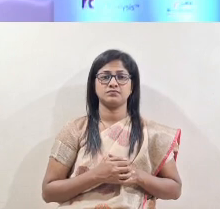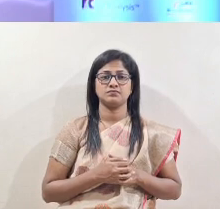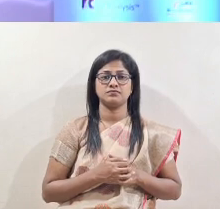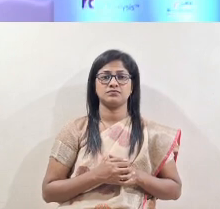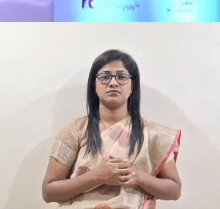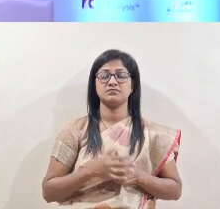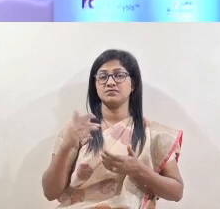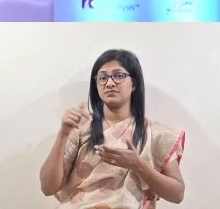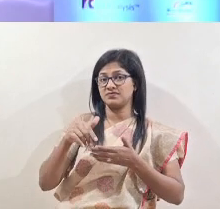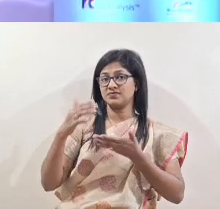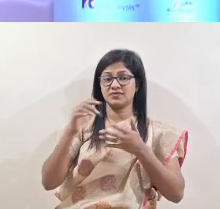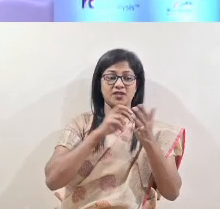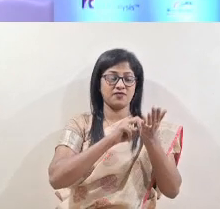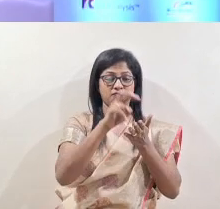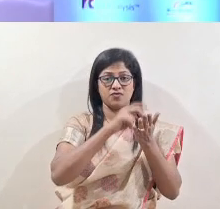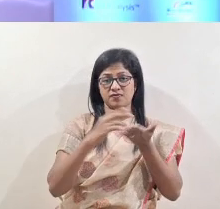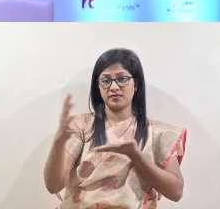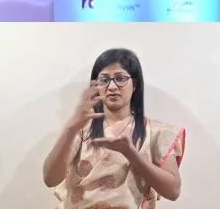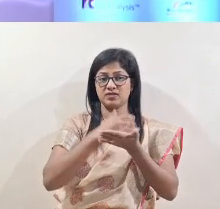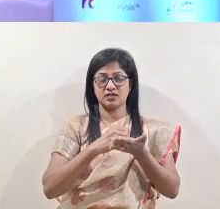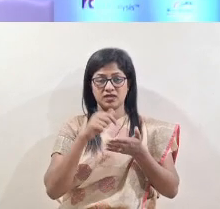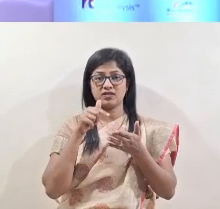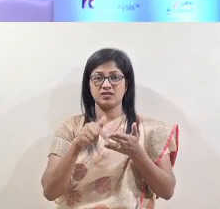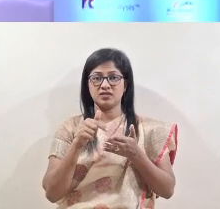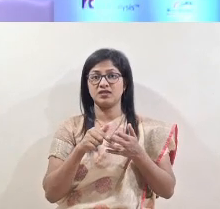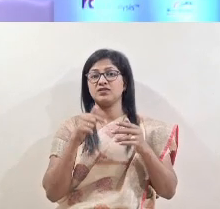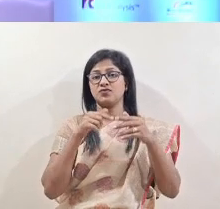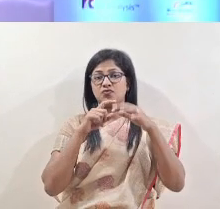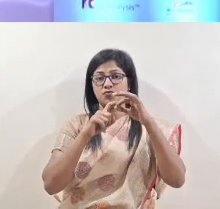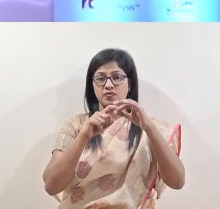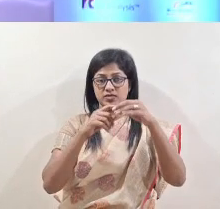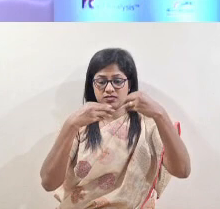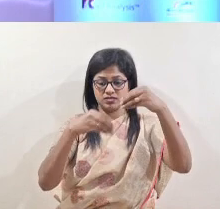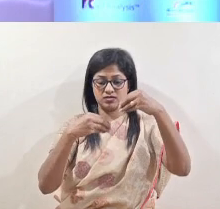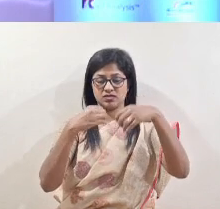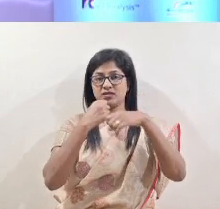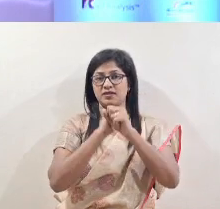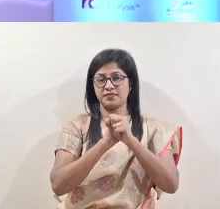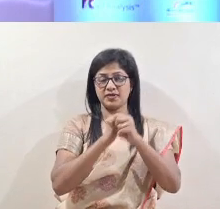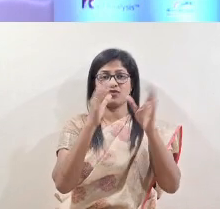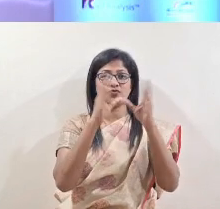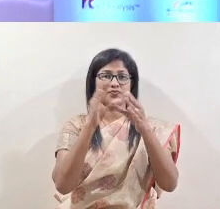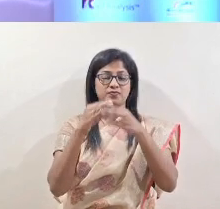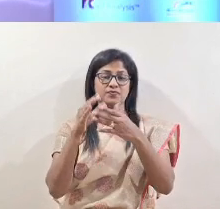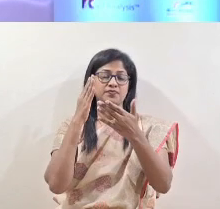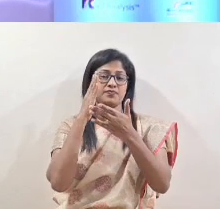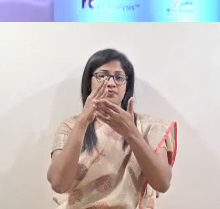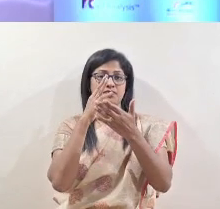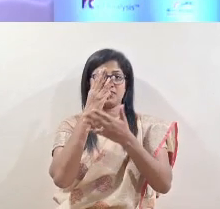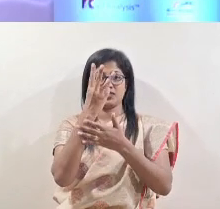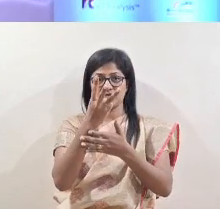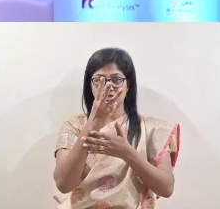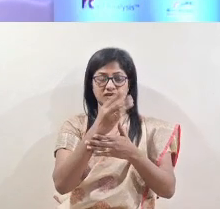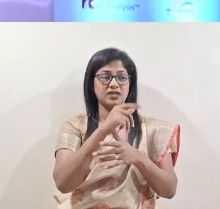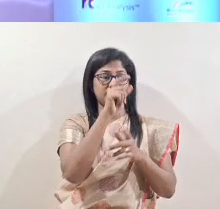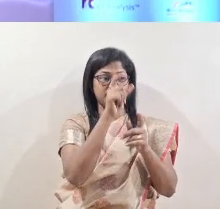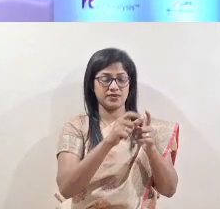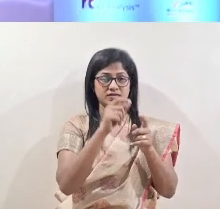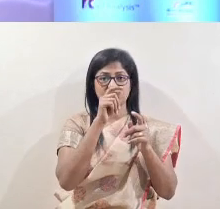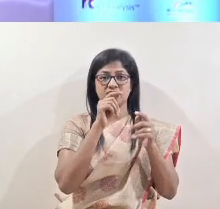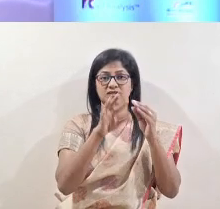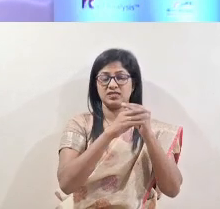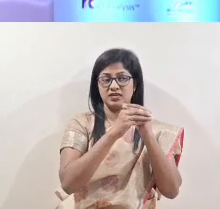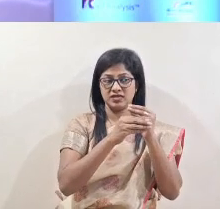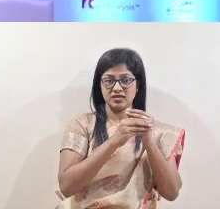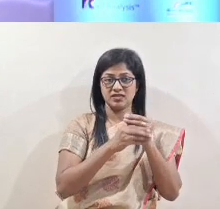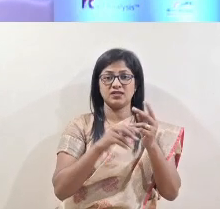To get the data of the pedestrians, the questionnaire was designed into 3 categories like personal characteristics,